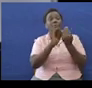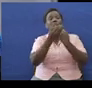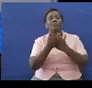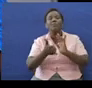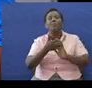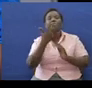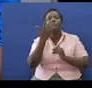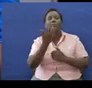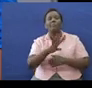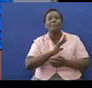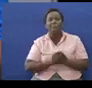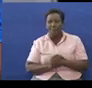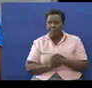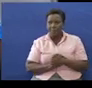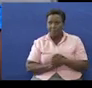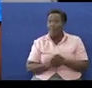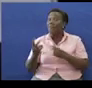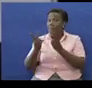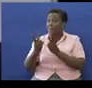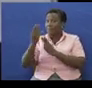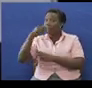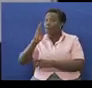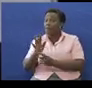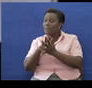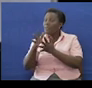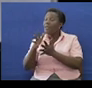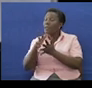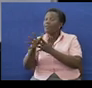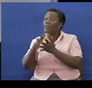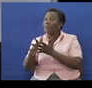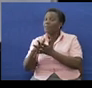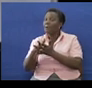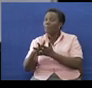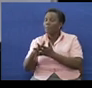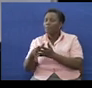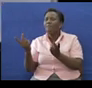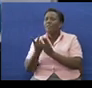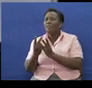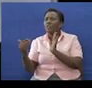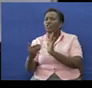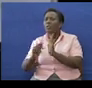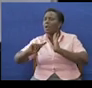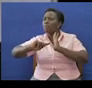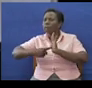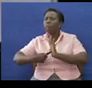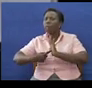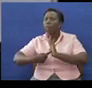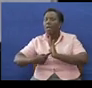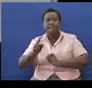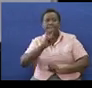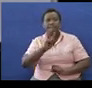good vegetation that protects the catchment area. And even the government says that people should not cut